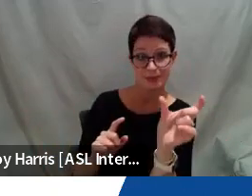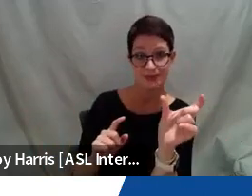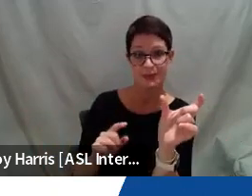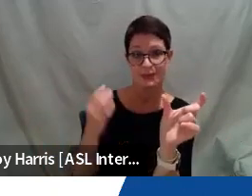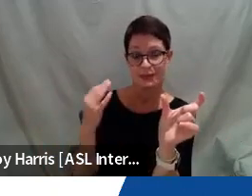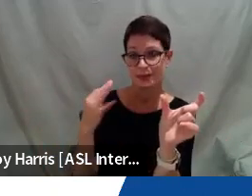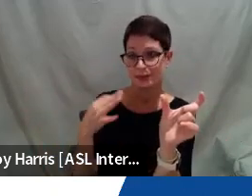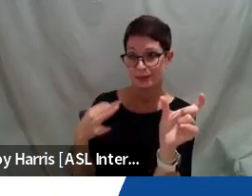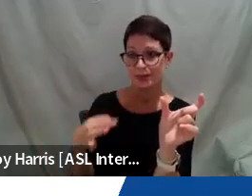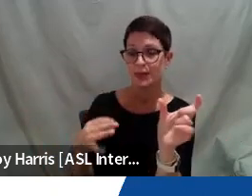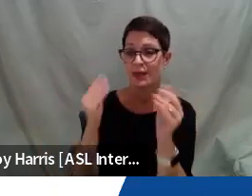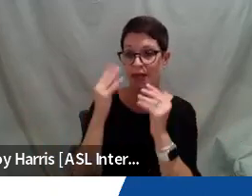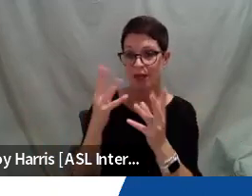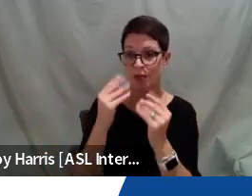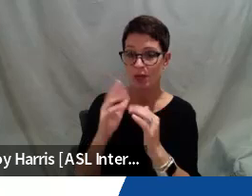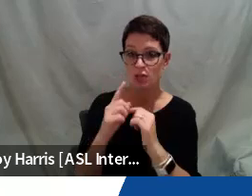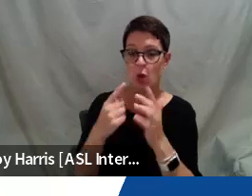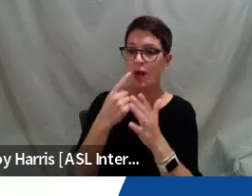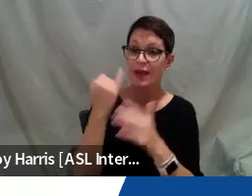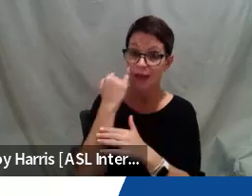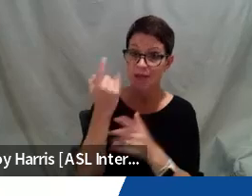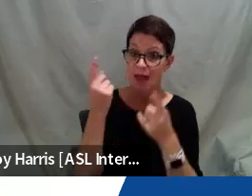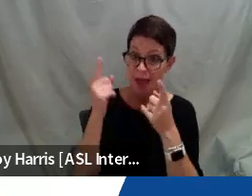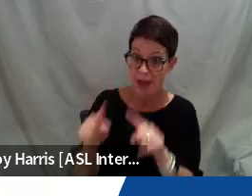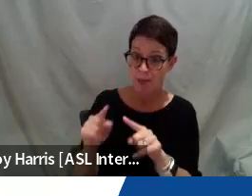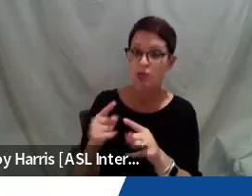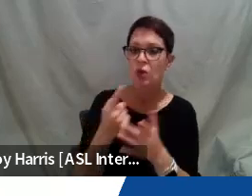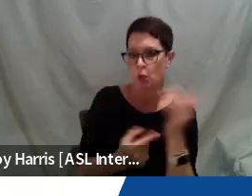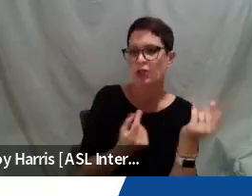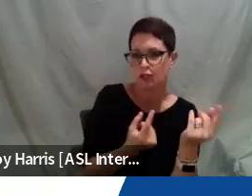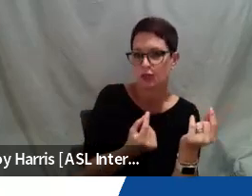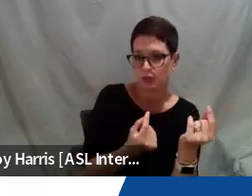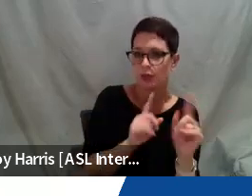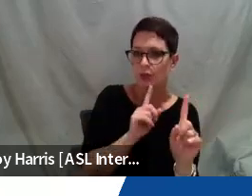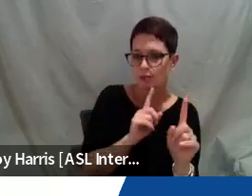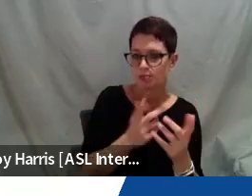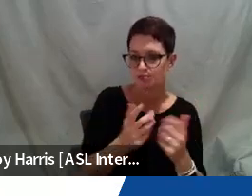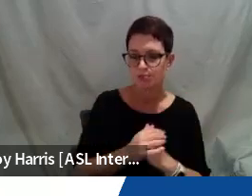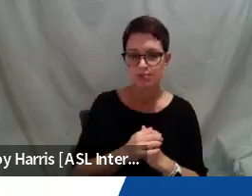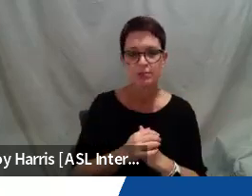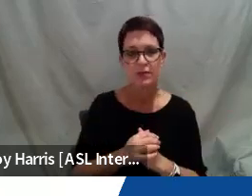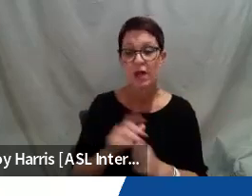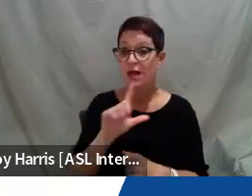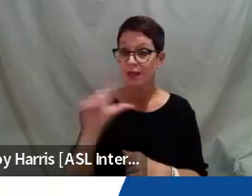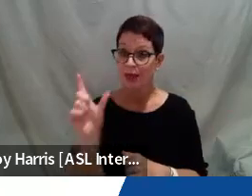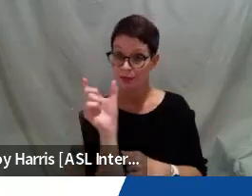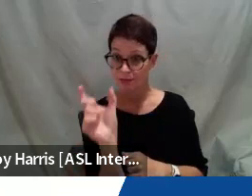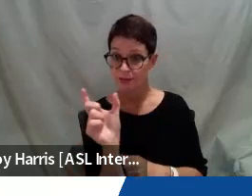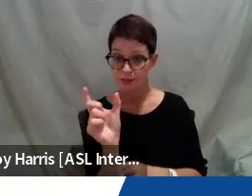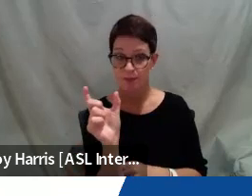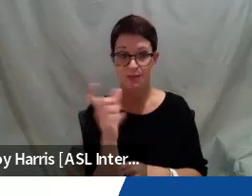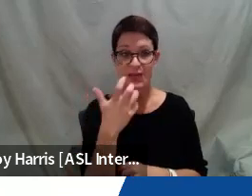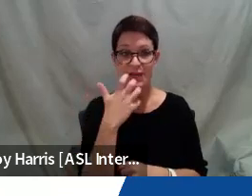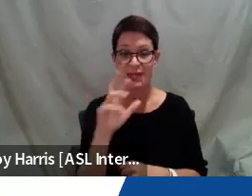gives information about what to do in an event. So on the left side,